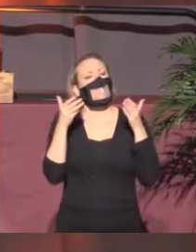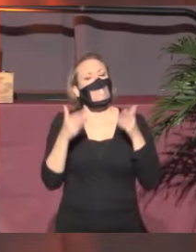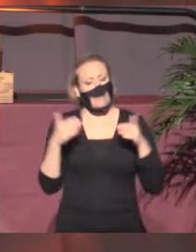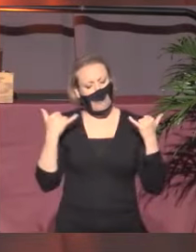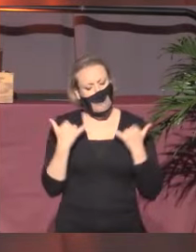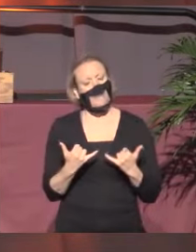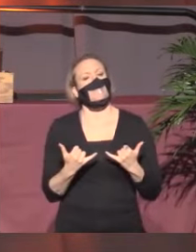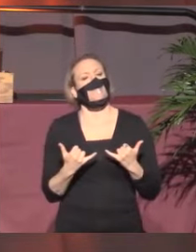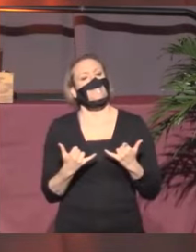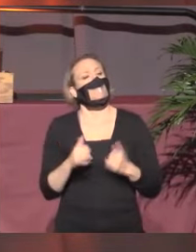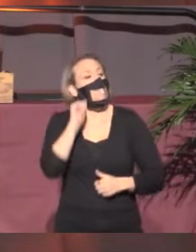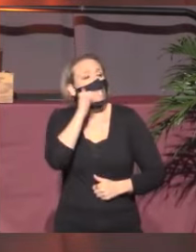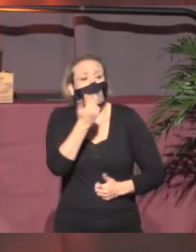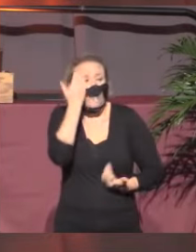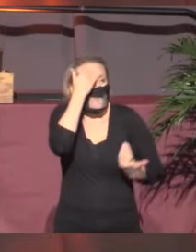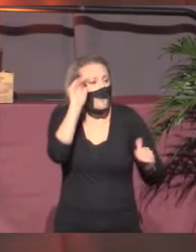we must make the most of today.